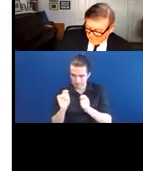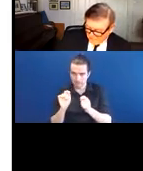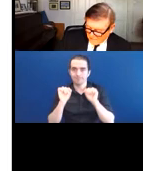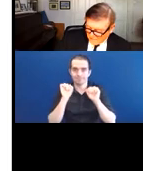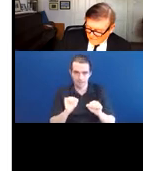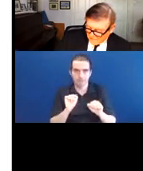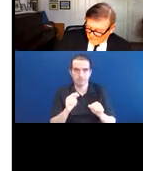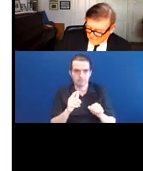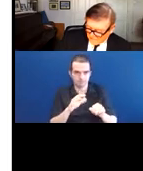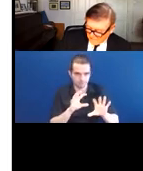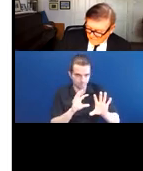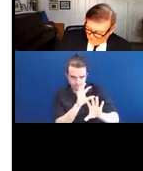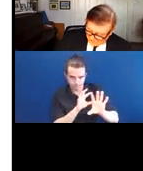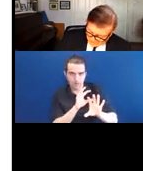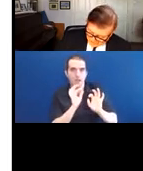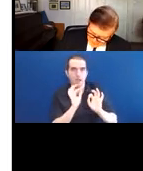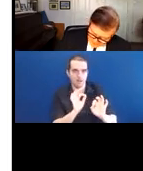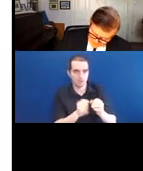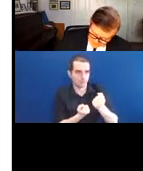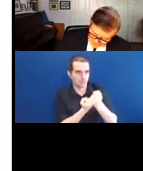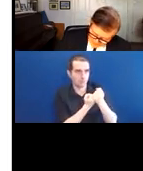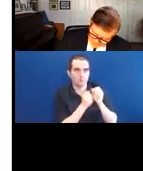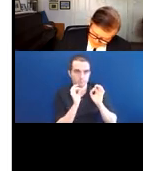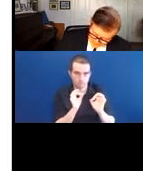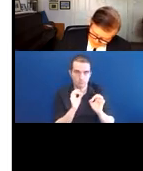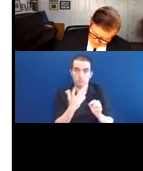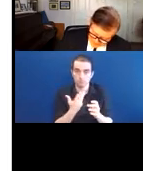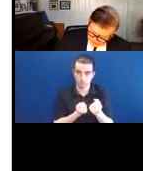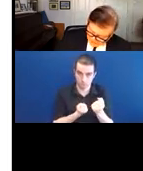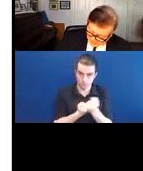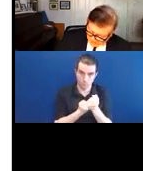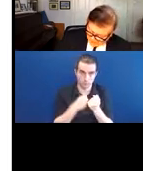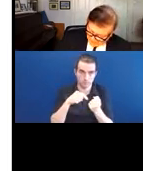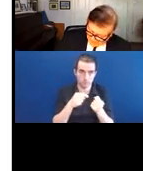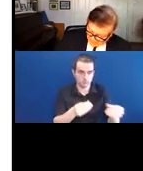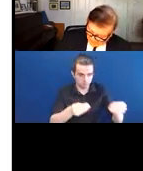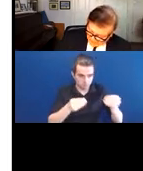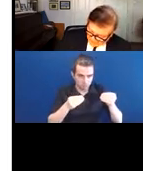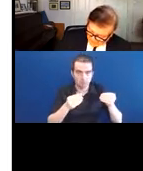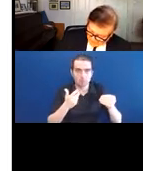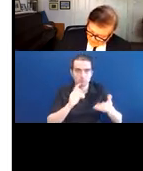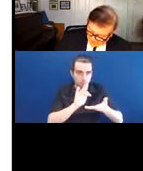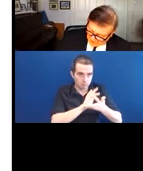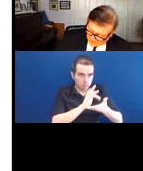rides, Uber-like, for disabled people that is being used in Cape Town, and more training on health workers.